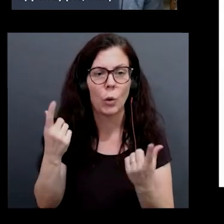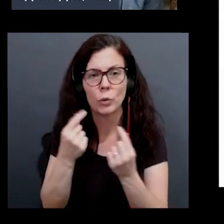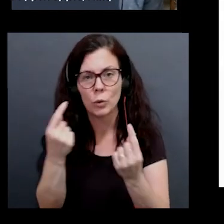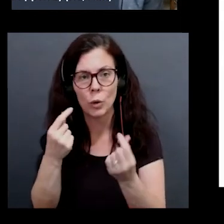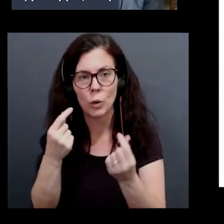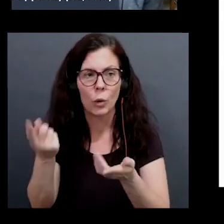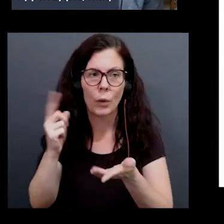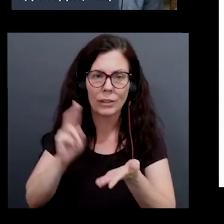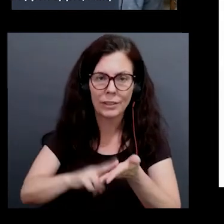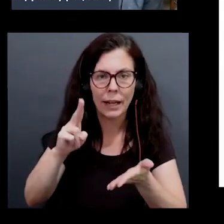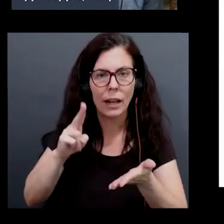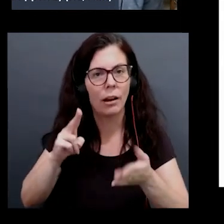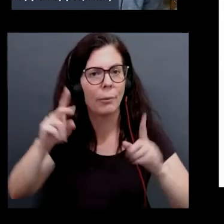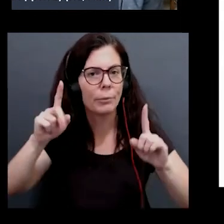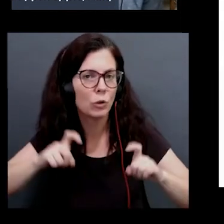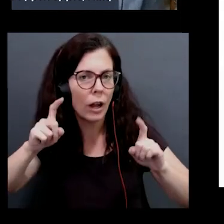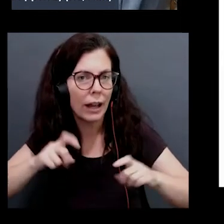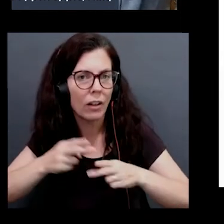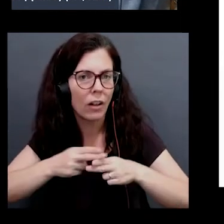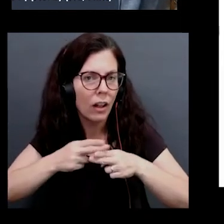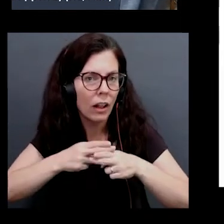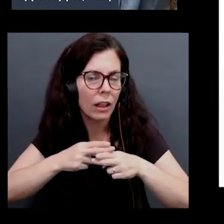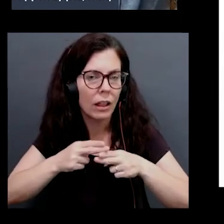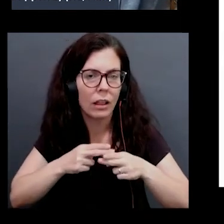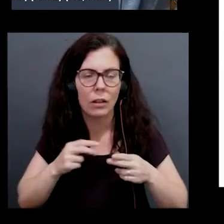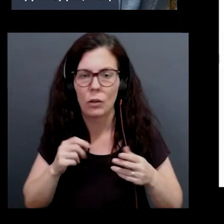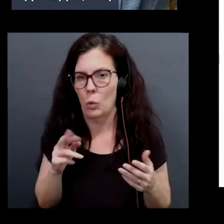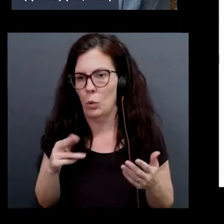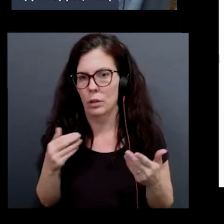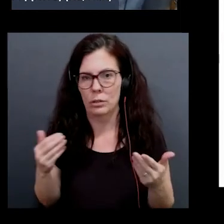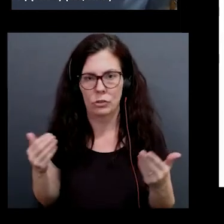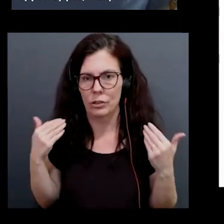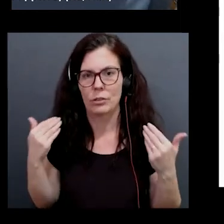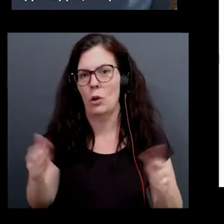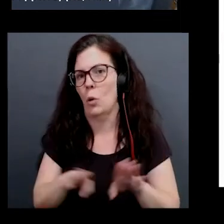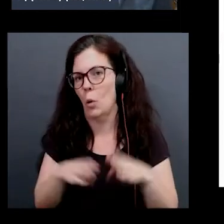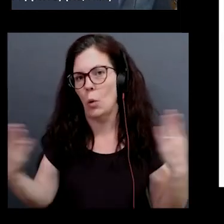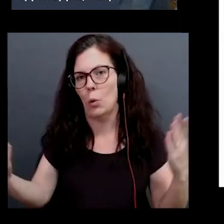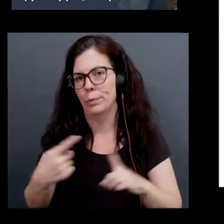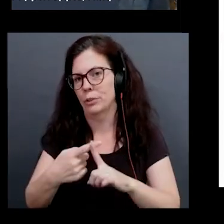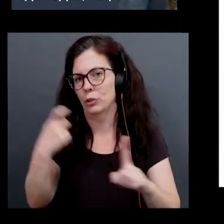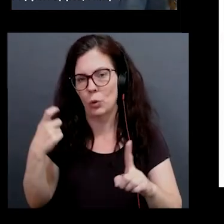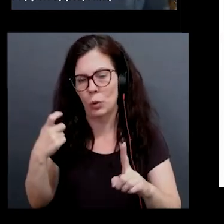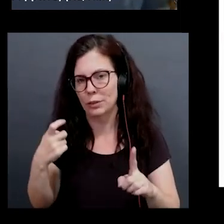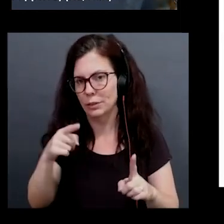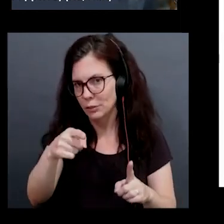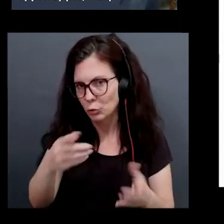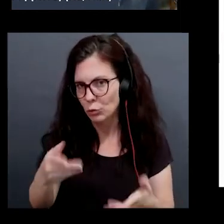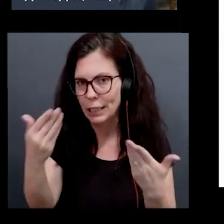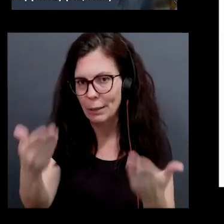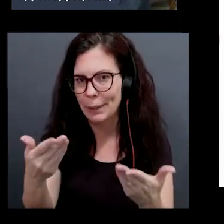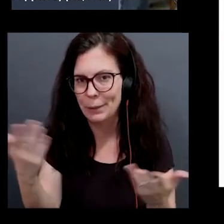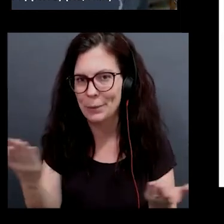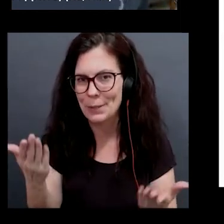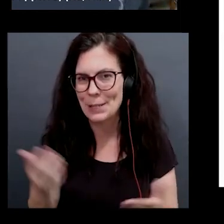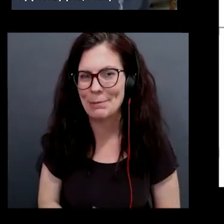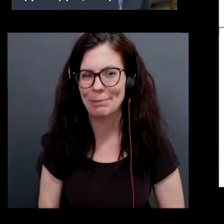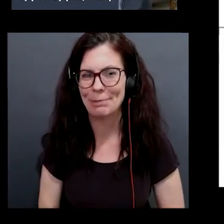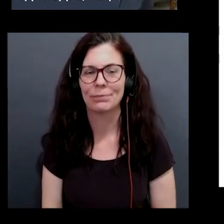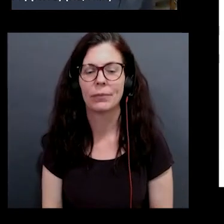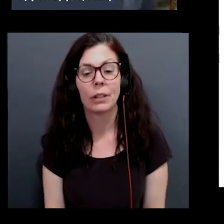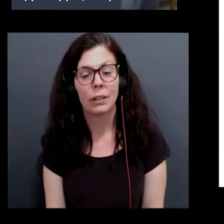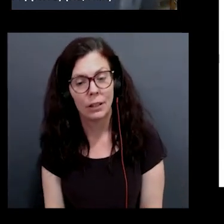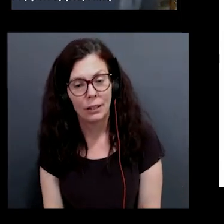of trial, or just go for the open source version? What do you recommend? Yeah.